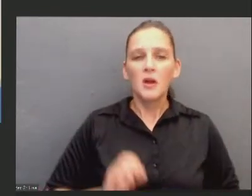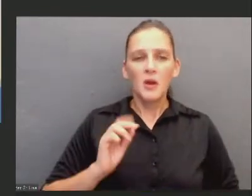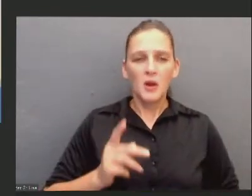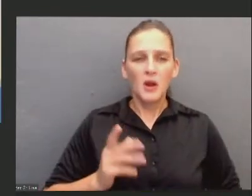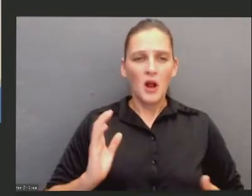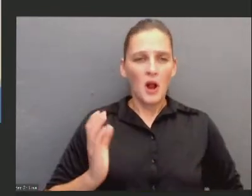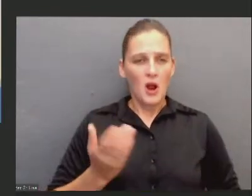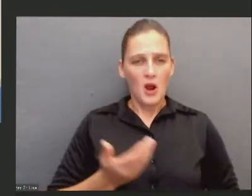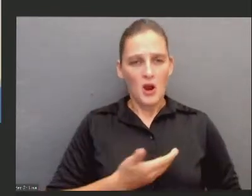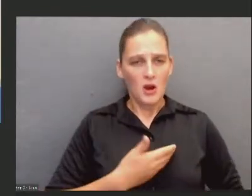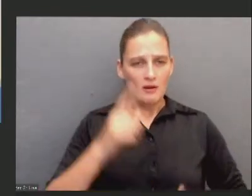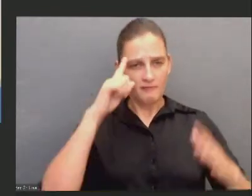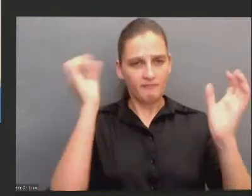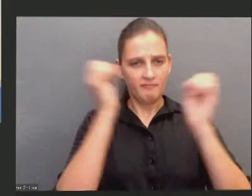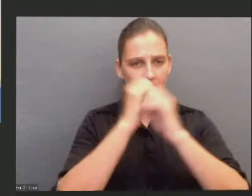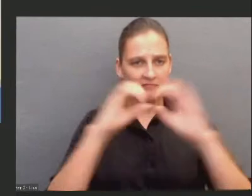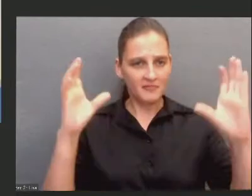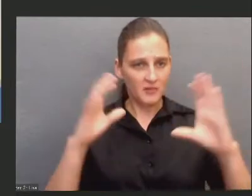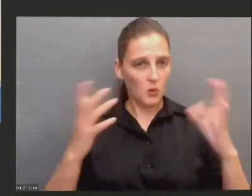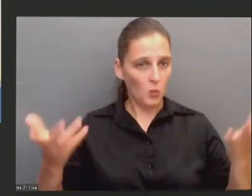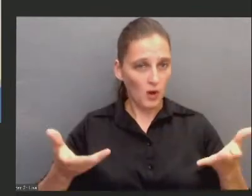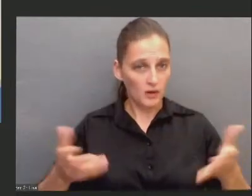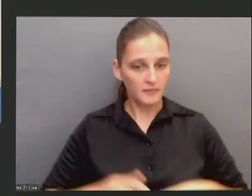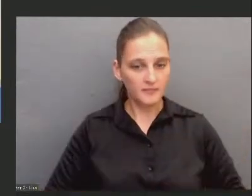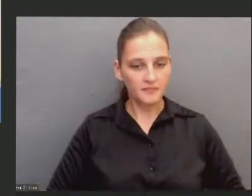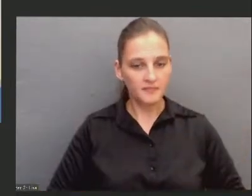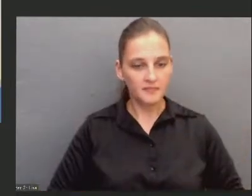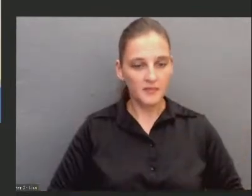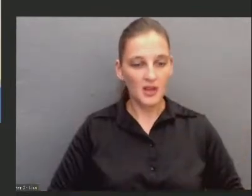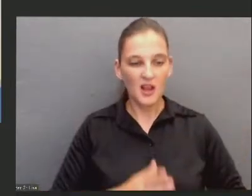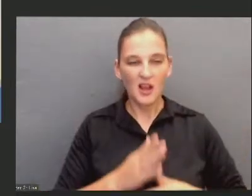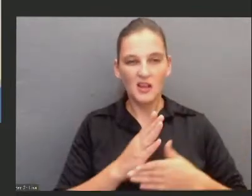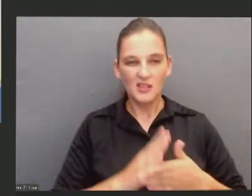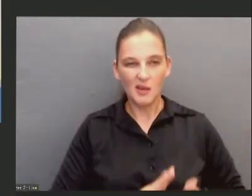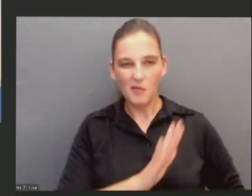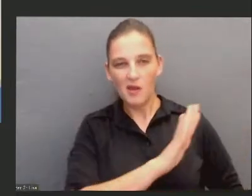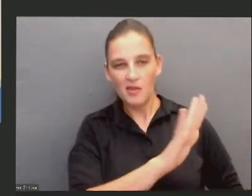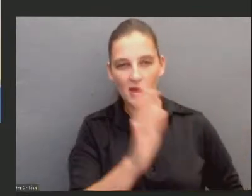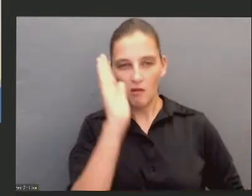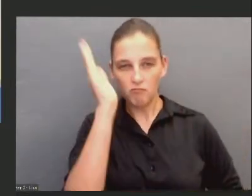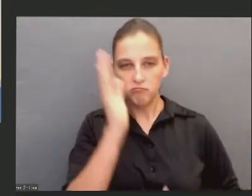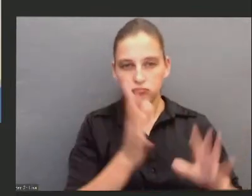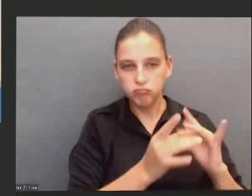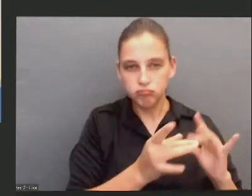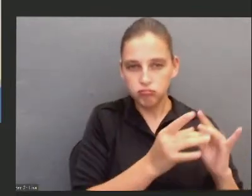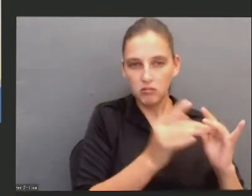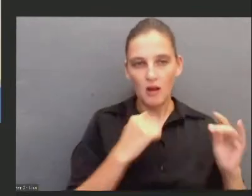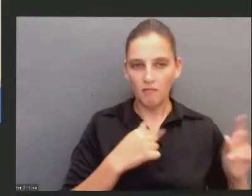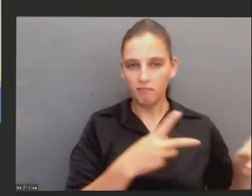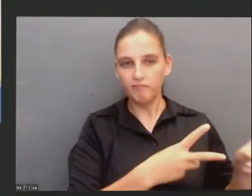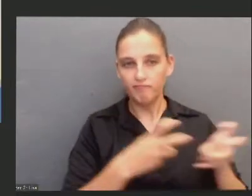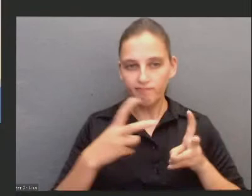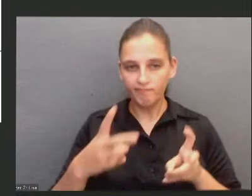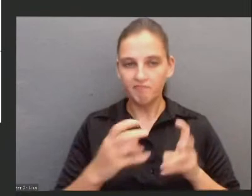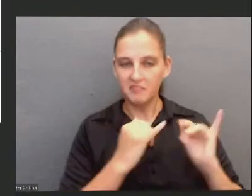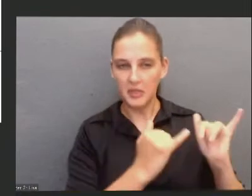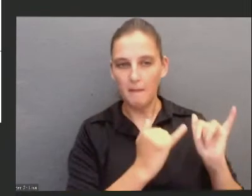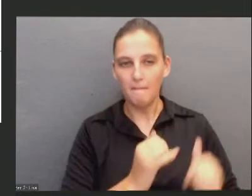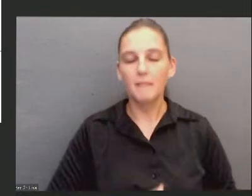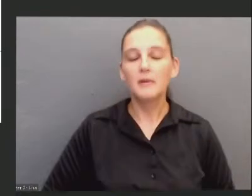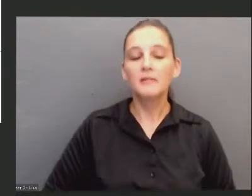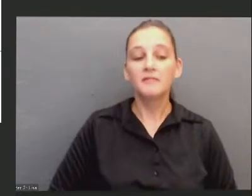elevate some of the language that's already been shared today in this task force meeting. But our vision is really that we will have a robust